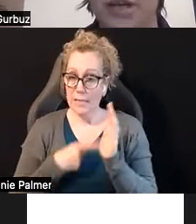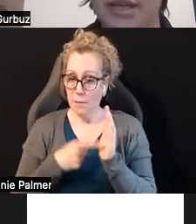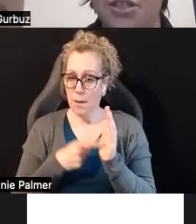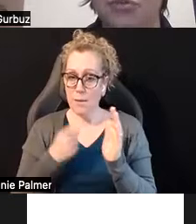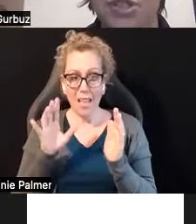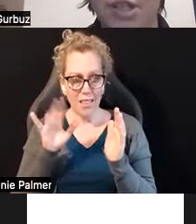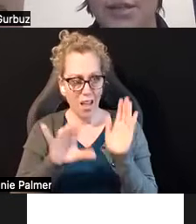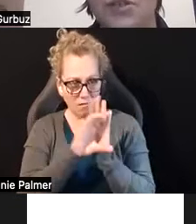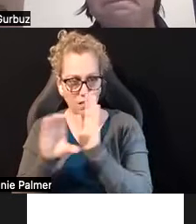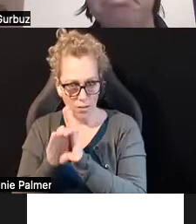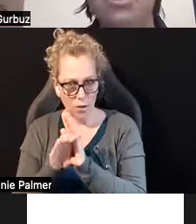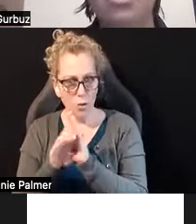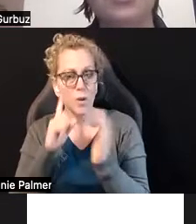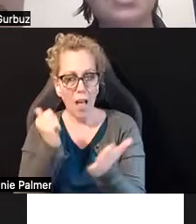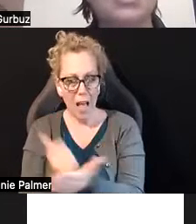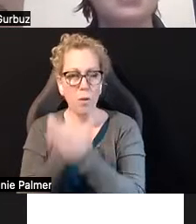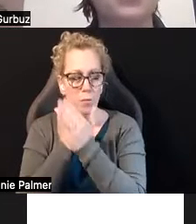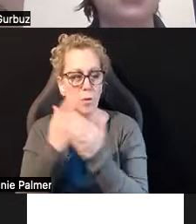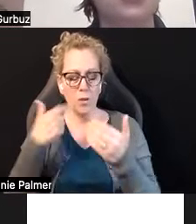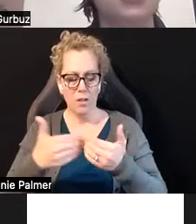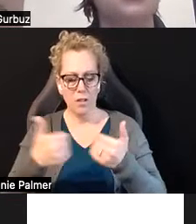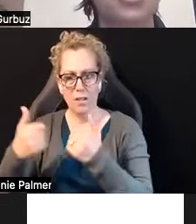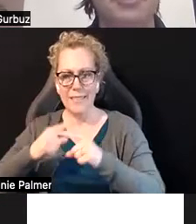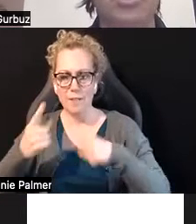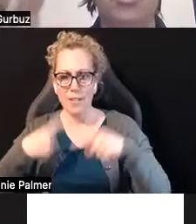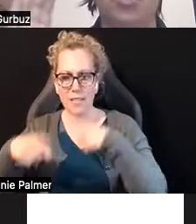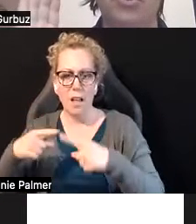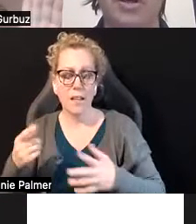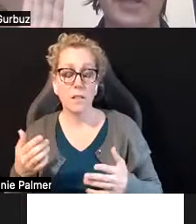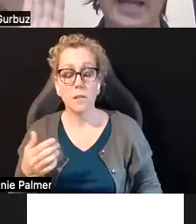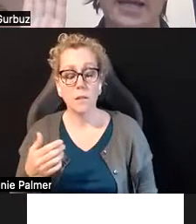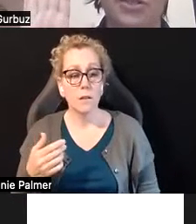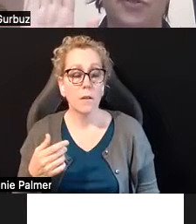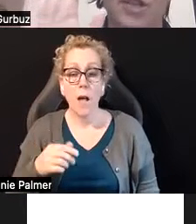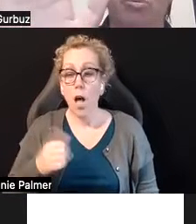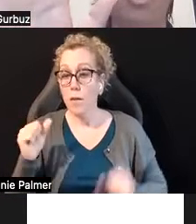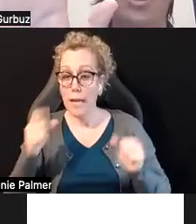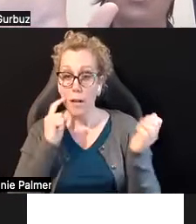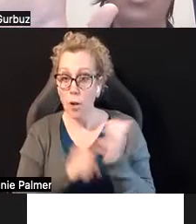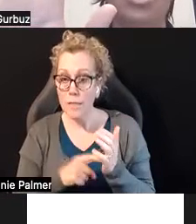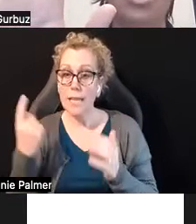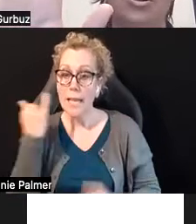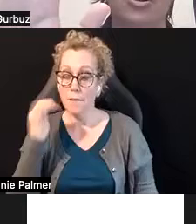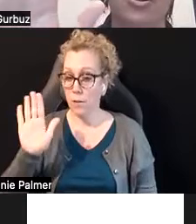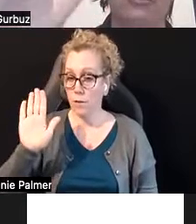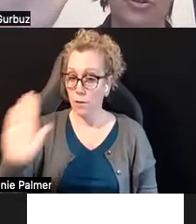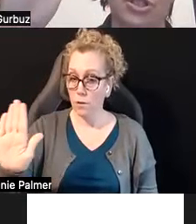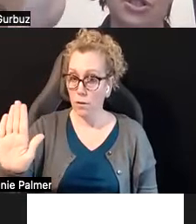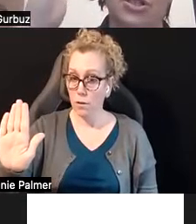ability to recognize different signs. Other things that we can notice, for example, is whether or not the hand is faced palm